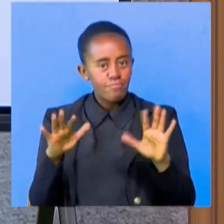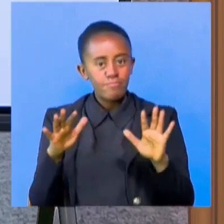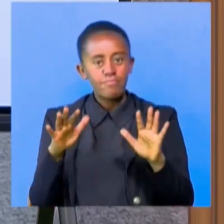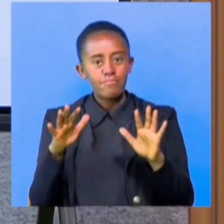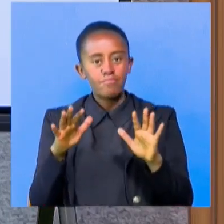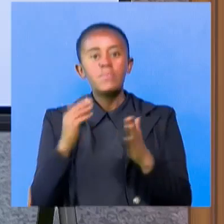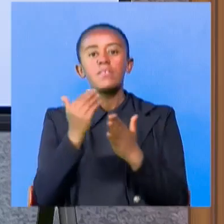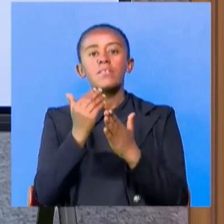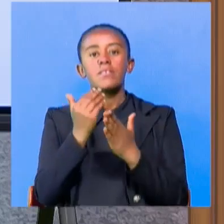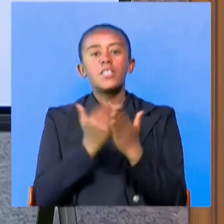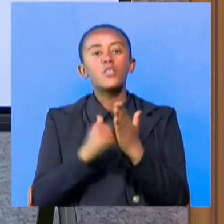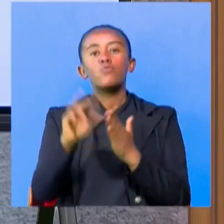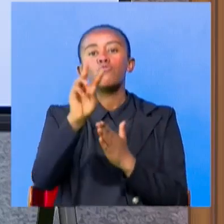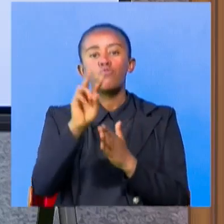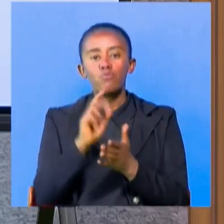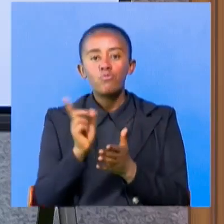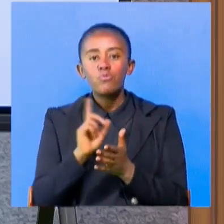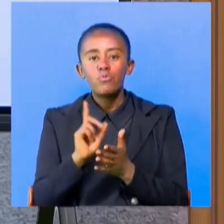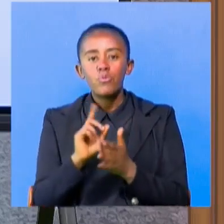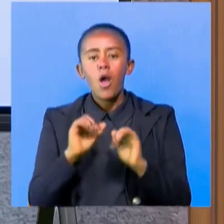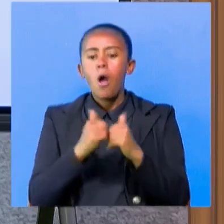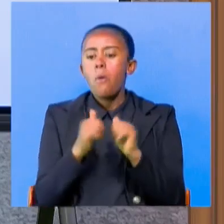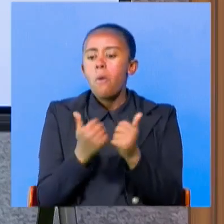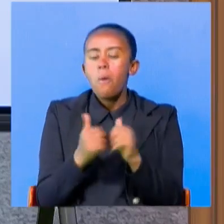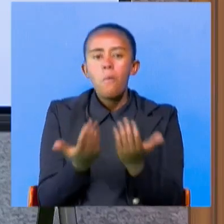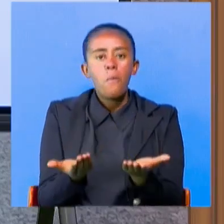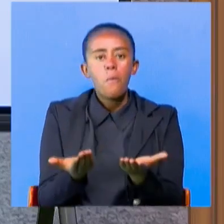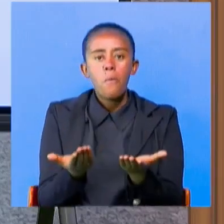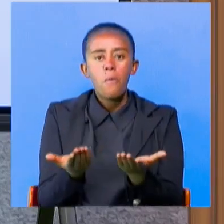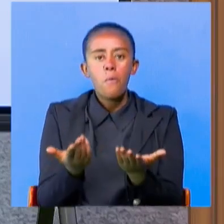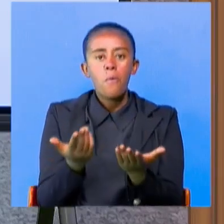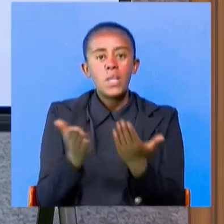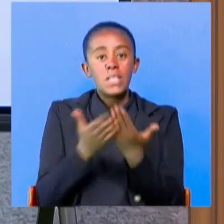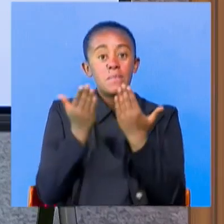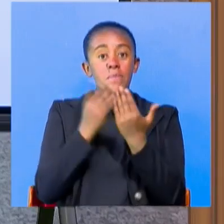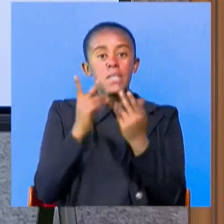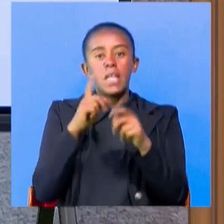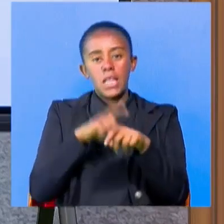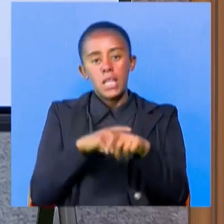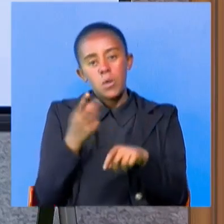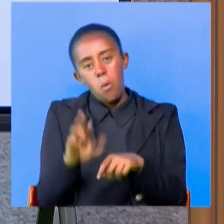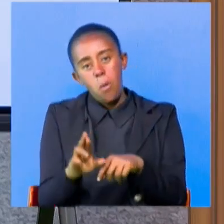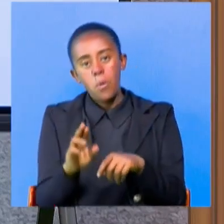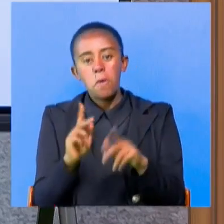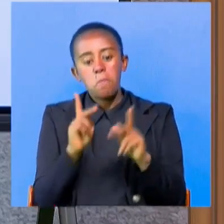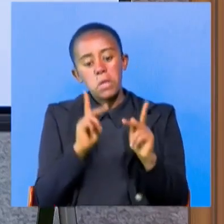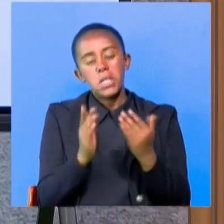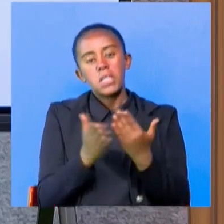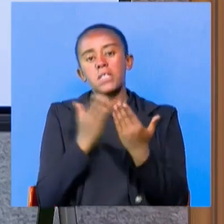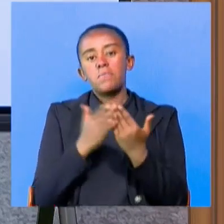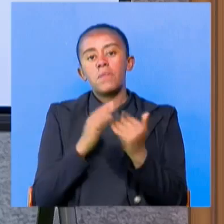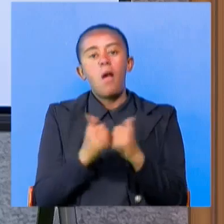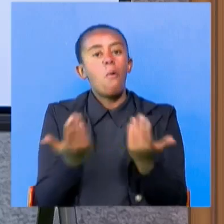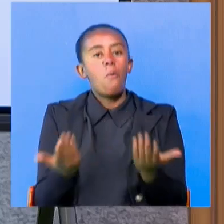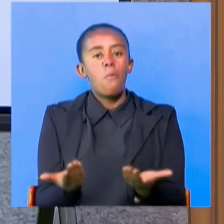2. That was how to make simple present tense or present simple.